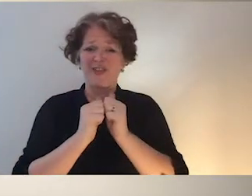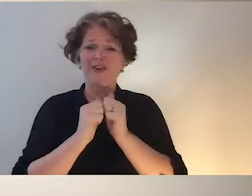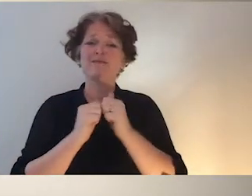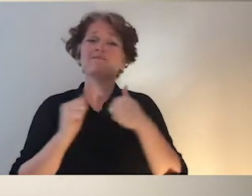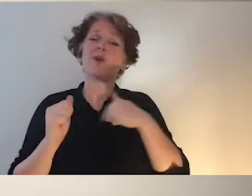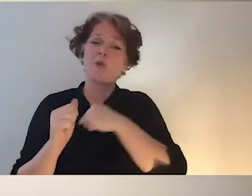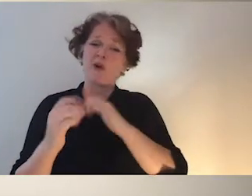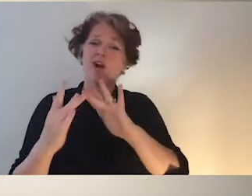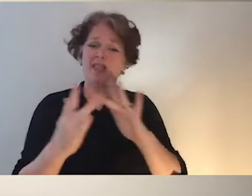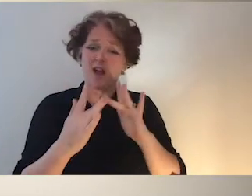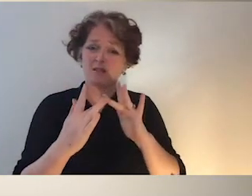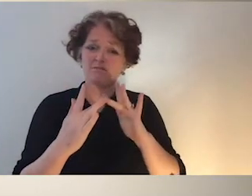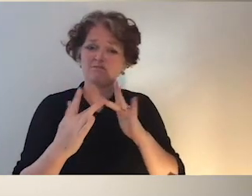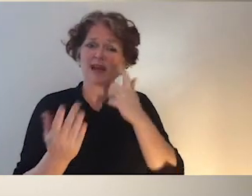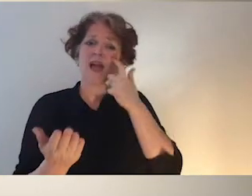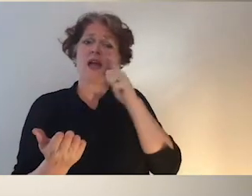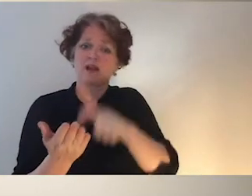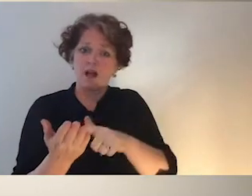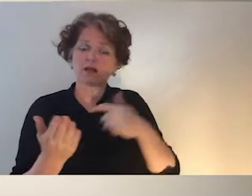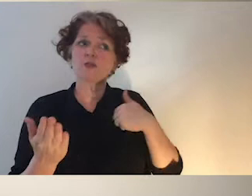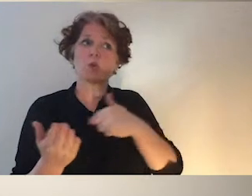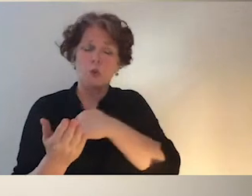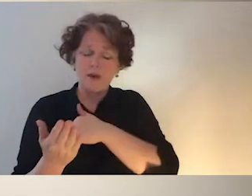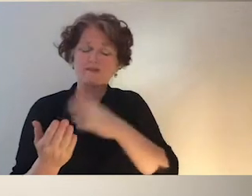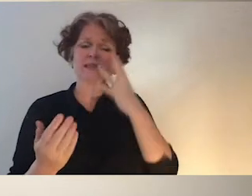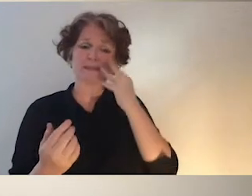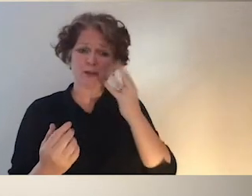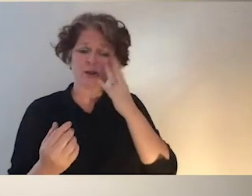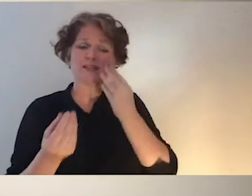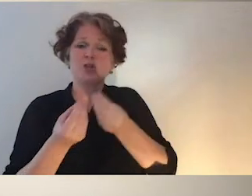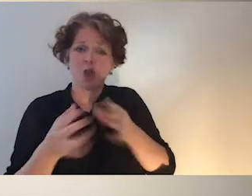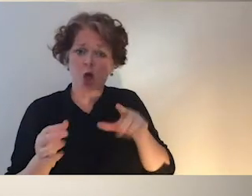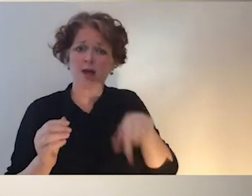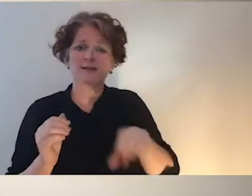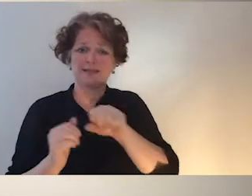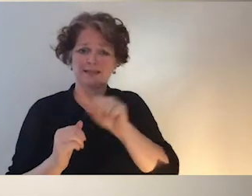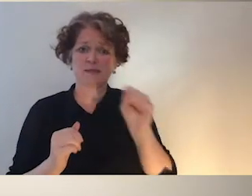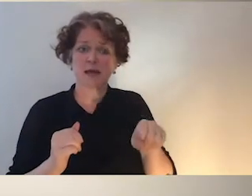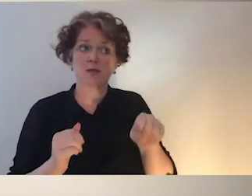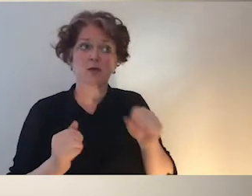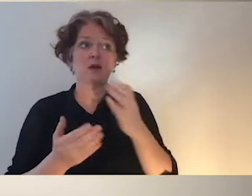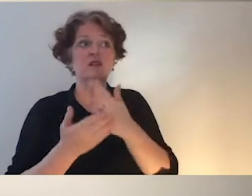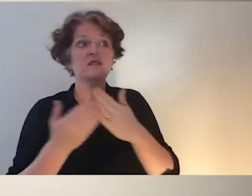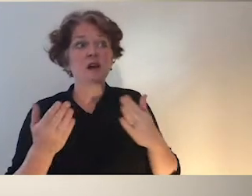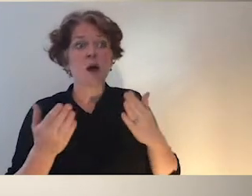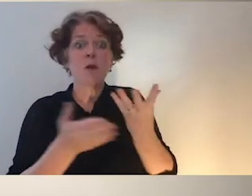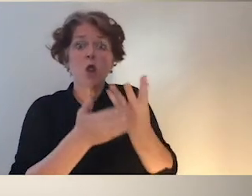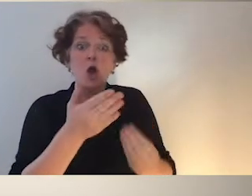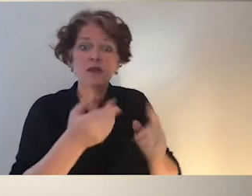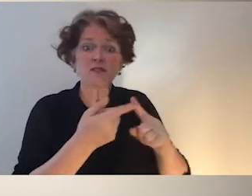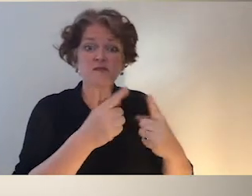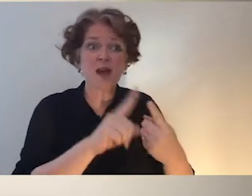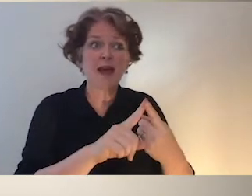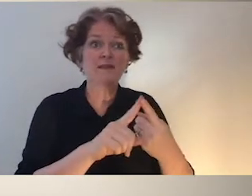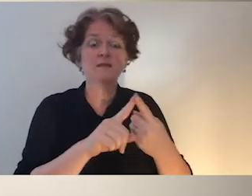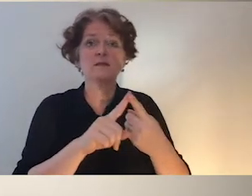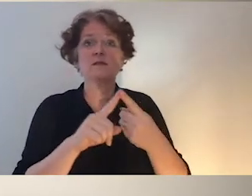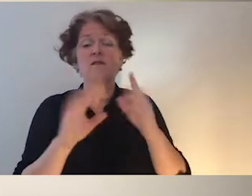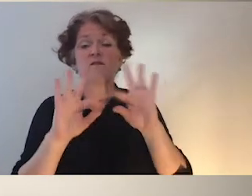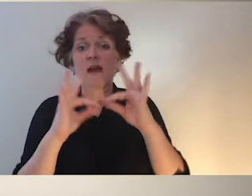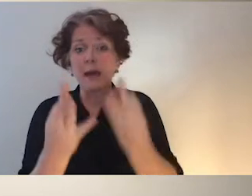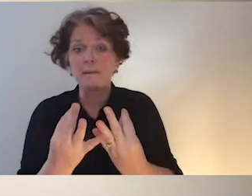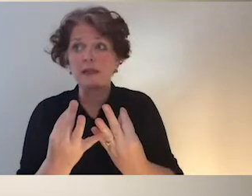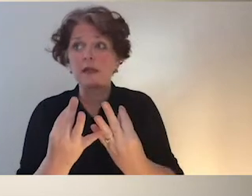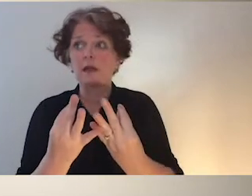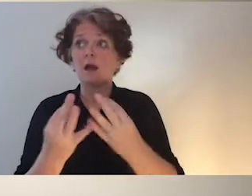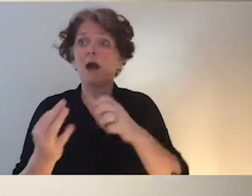take a moment to acknowledge that we have all experienced loss this past semester. Some among us have lost friends, loved ones,